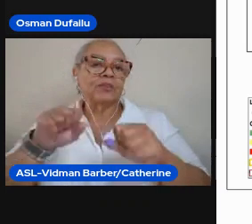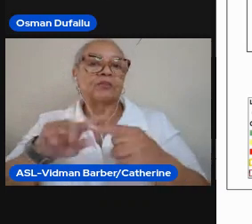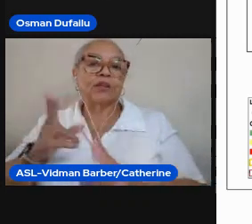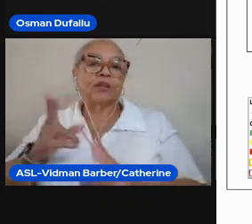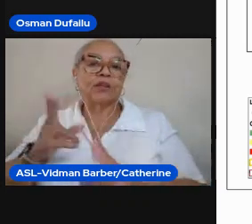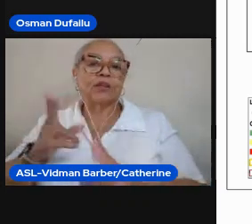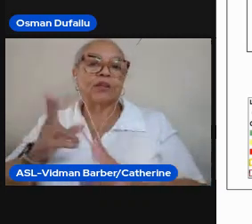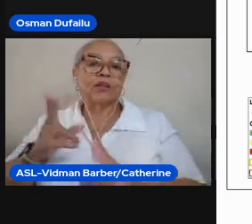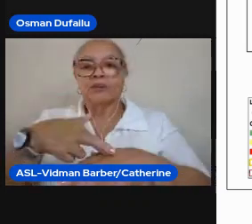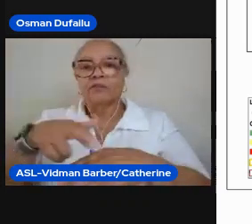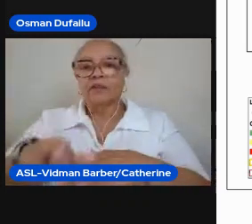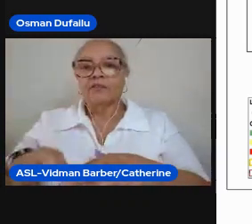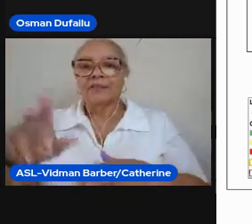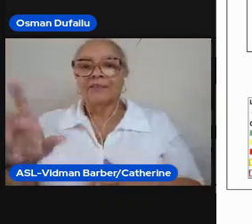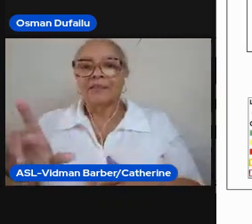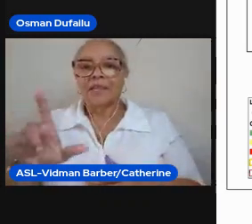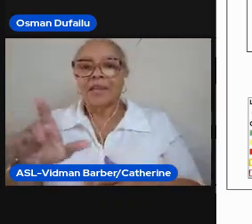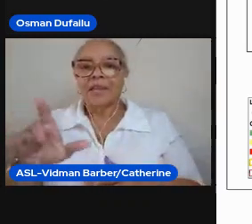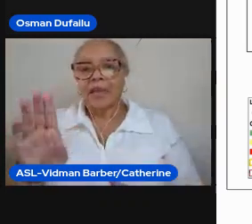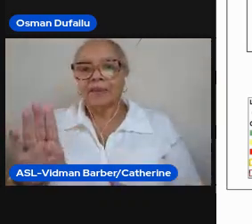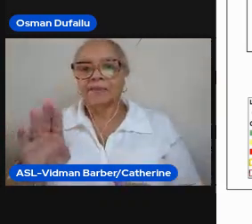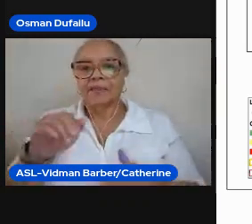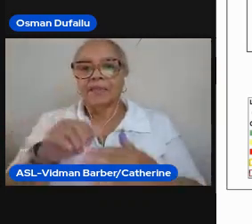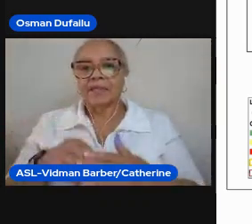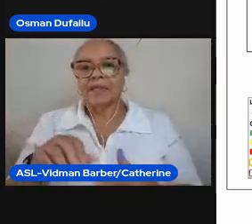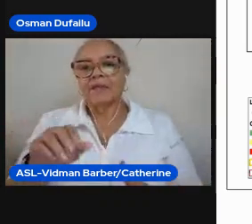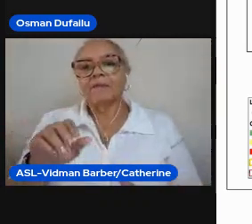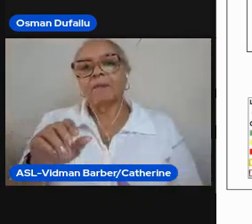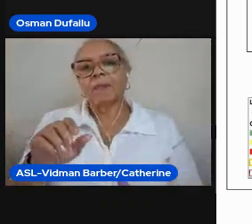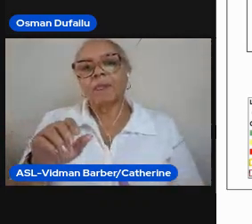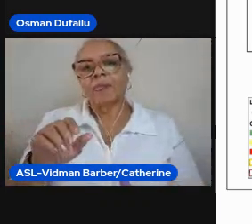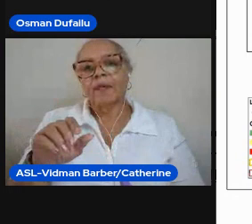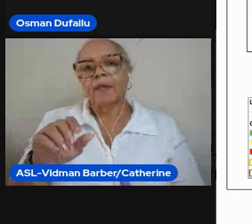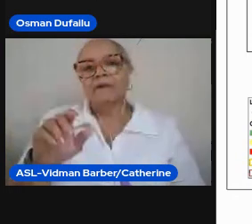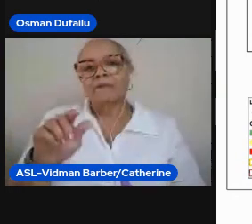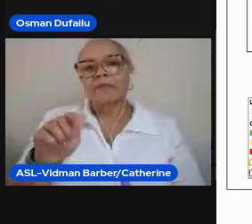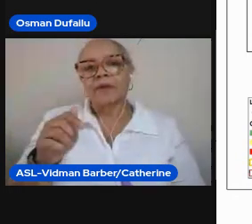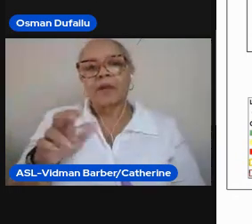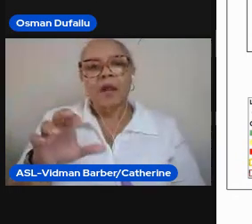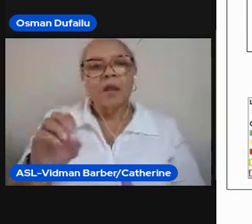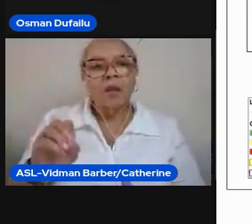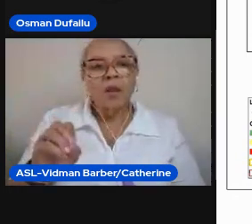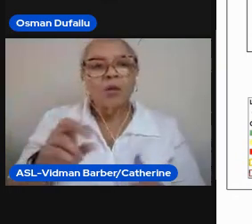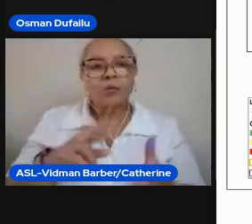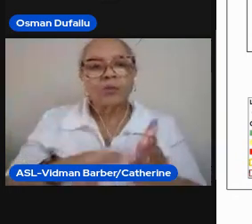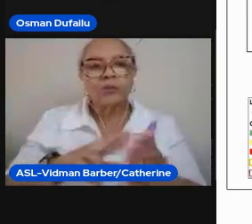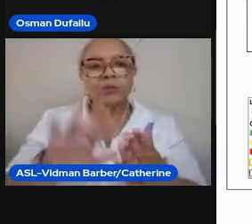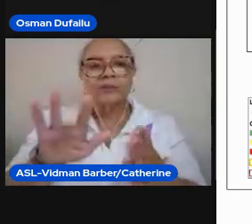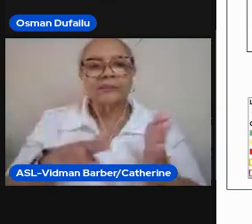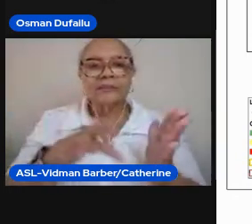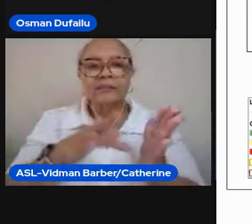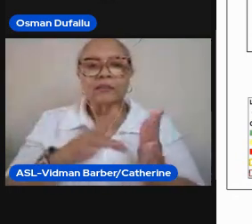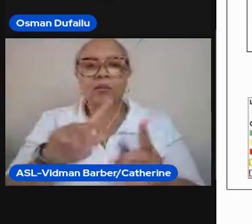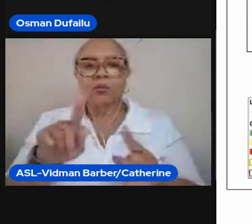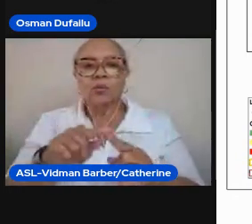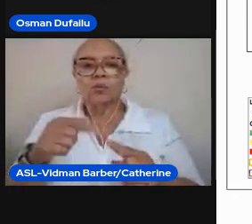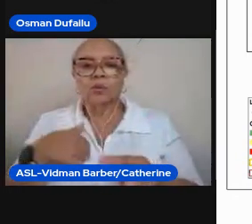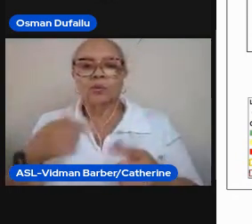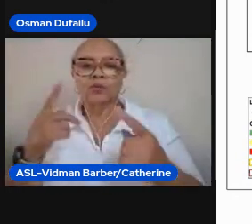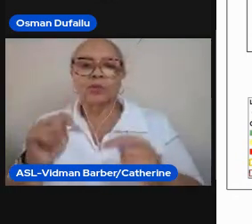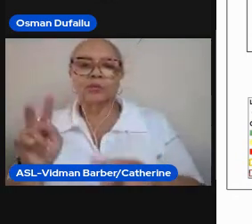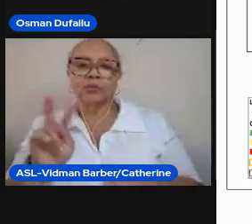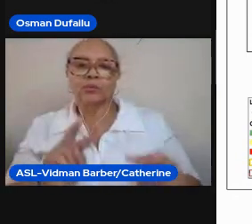reference laboratories in Navrongo called Navrongo Health Research Center, where we were trying to look at